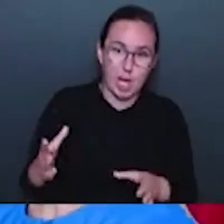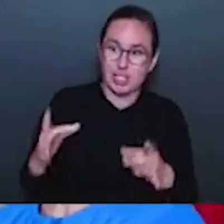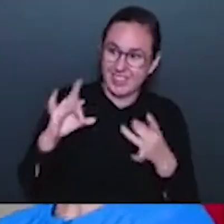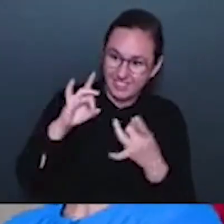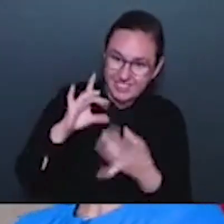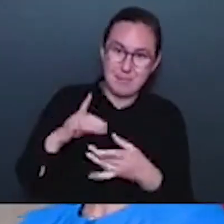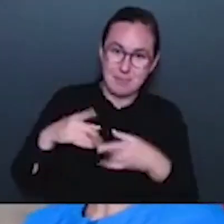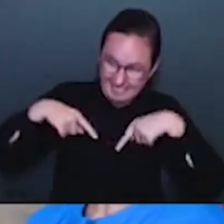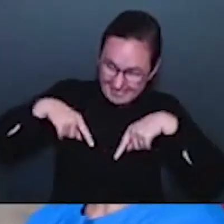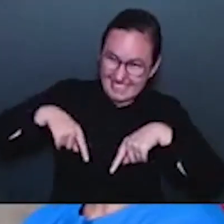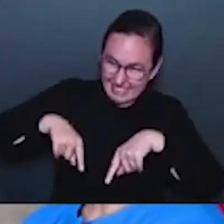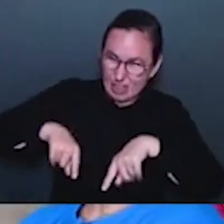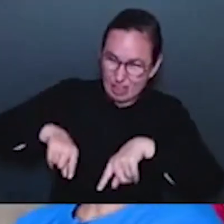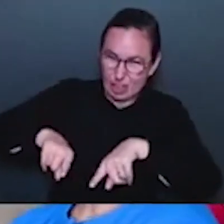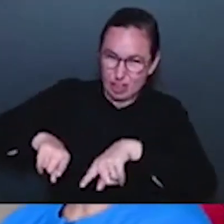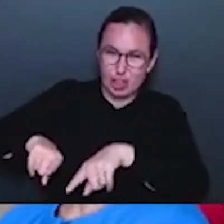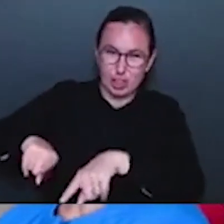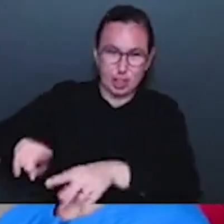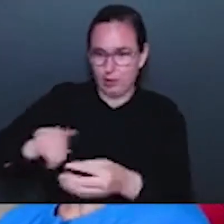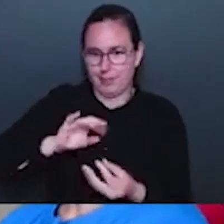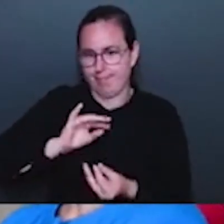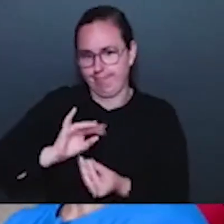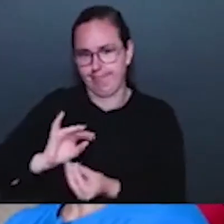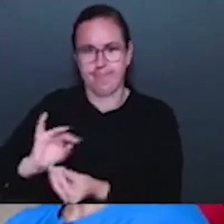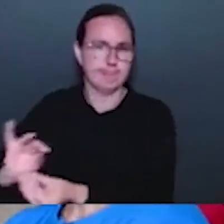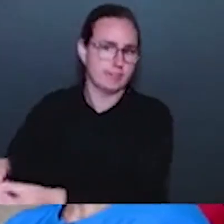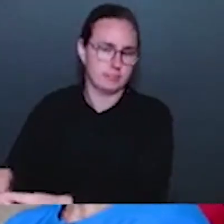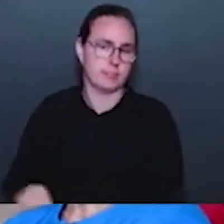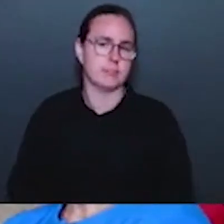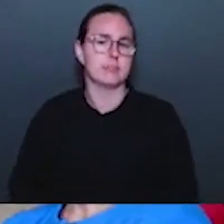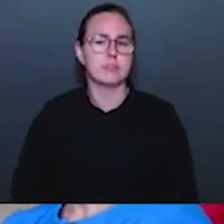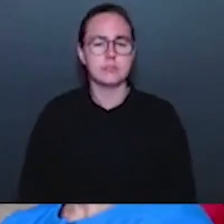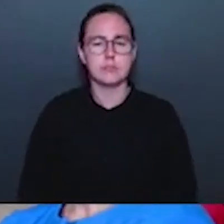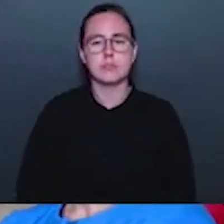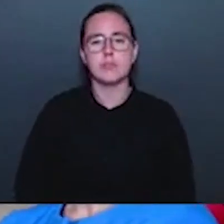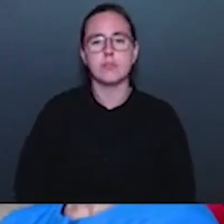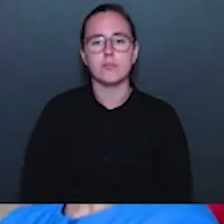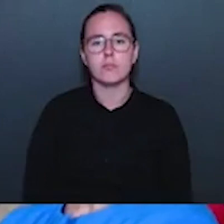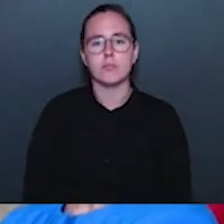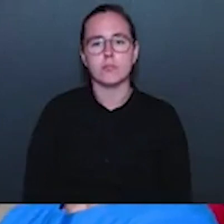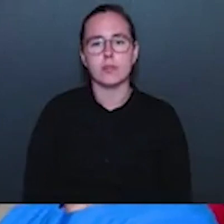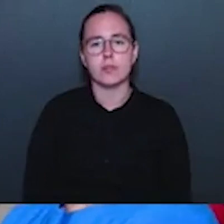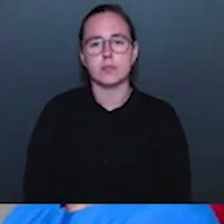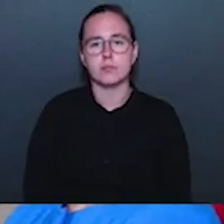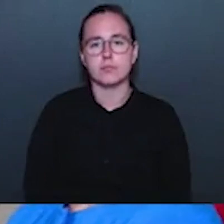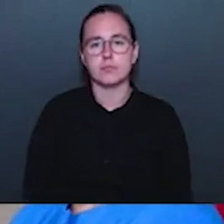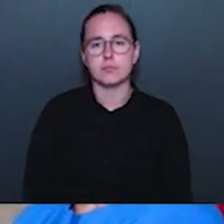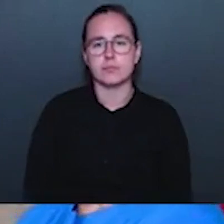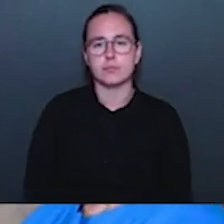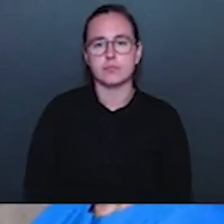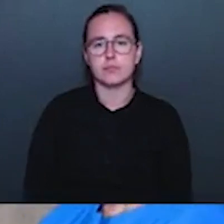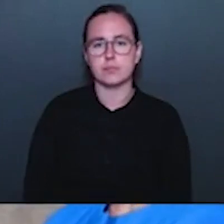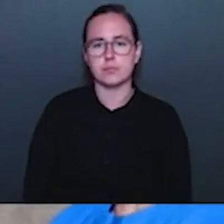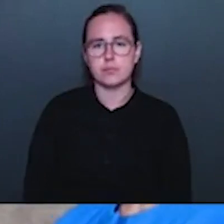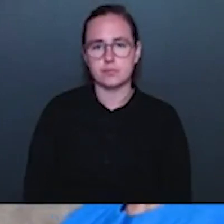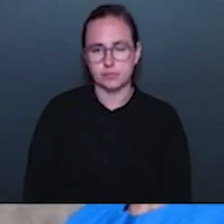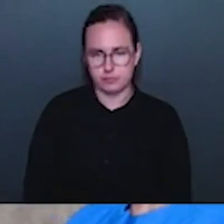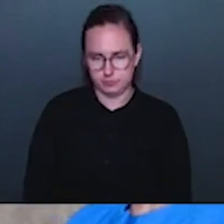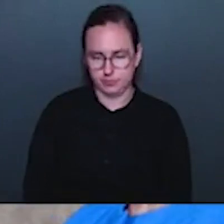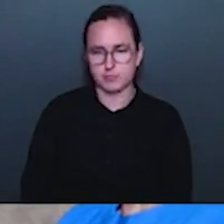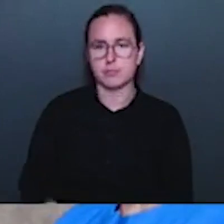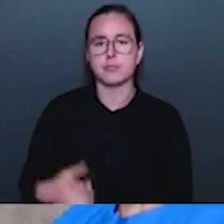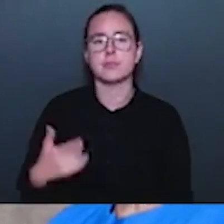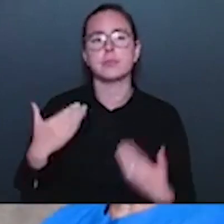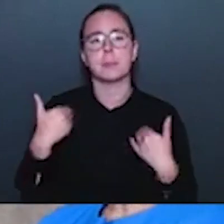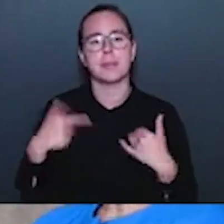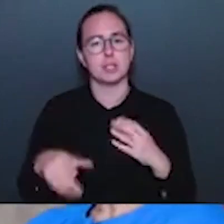Just follow up in terms of policing and sort of the practical nature. We spoke to some police forces that there's still some questions. We know you can't possess on school grounds,